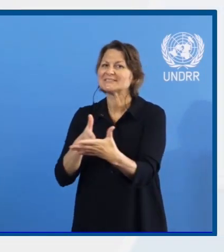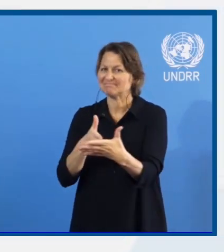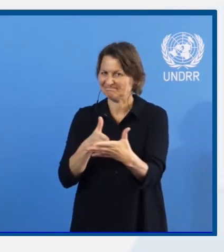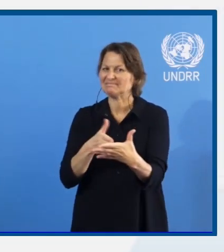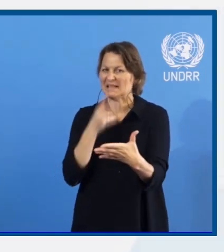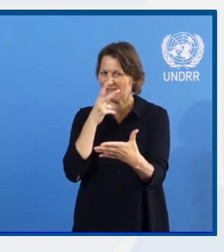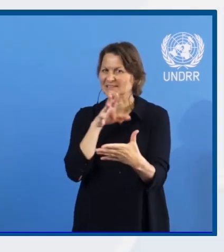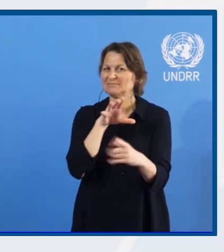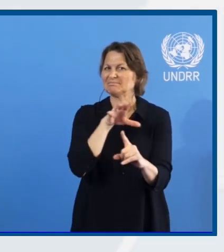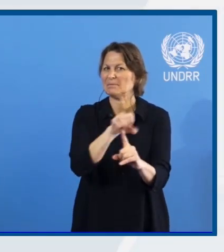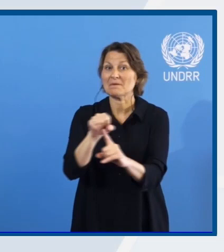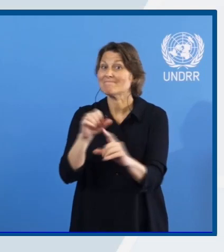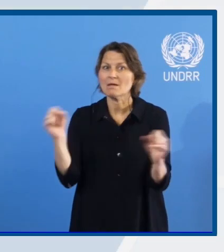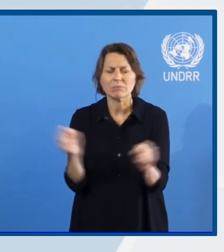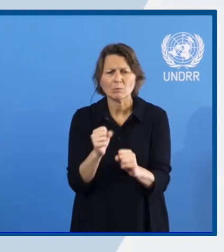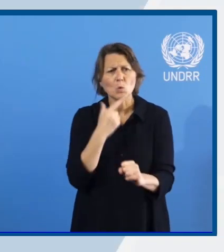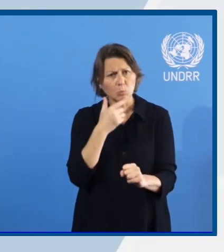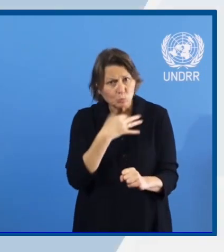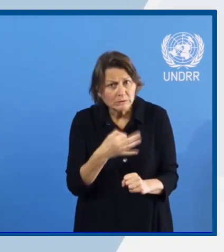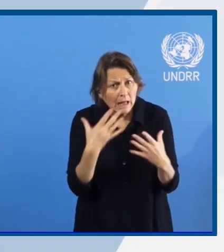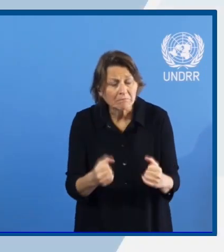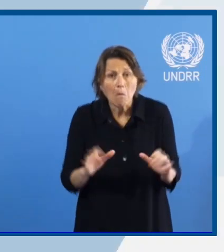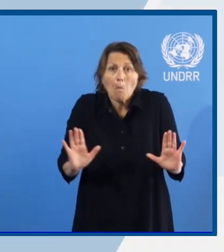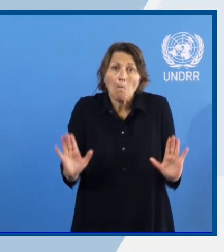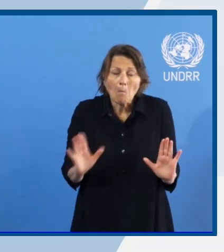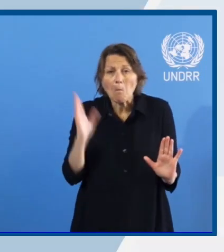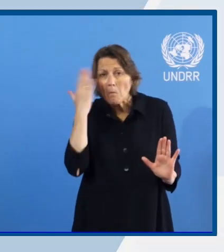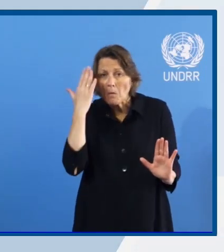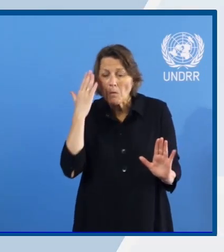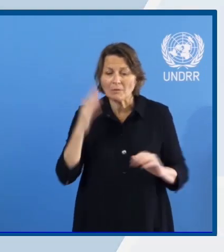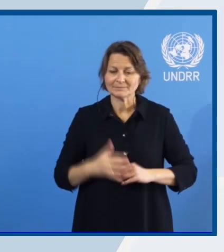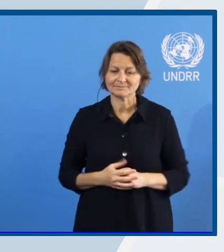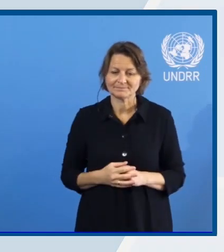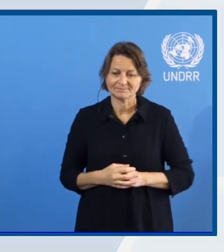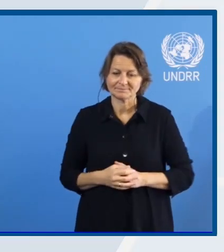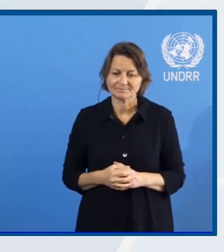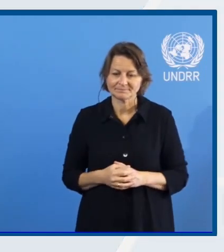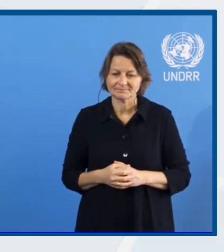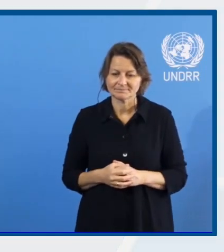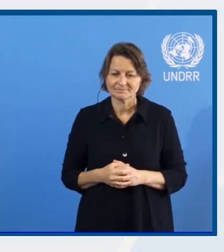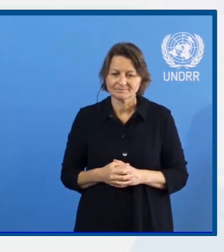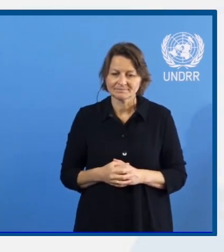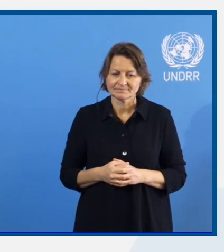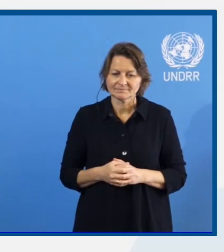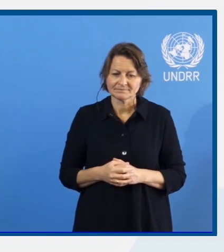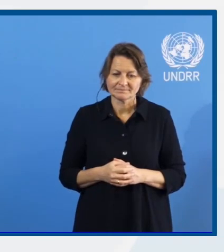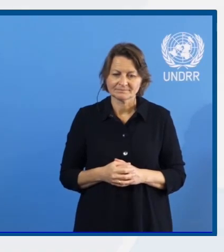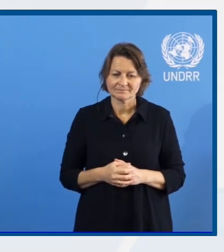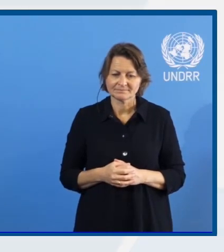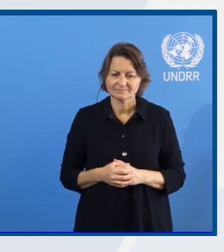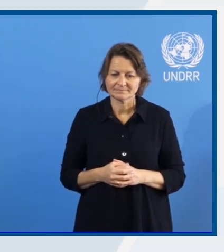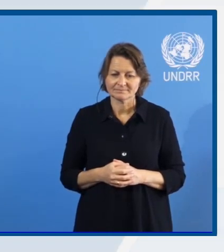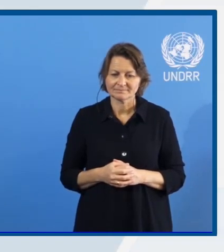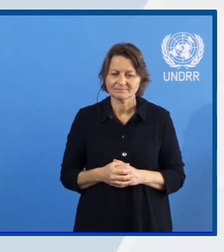is the quality, accessibility, awareness, and use of risk data and information. Issues related to